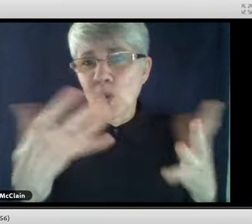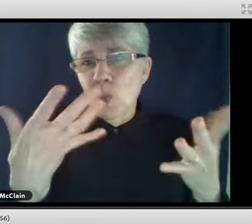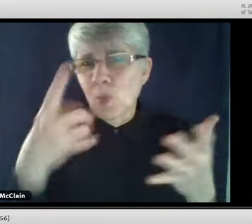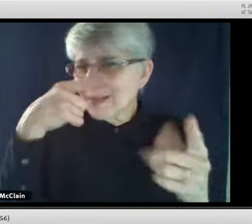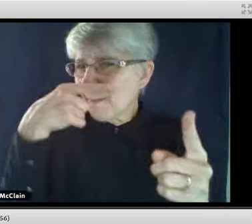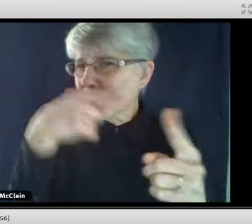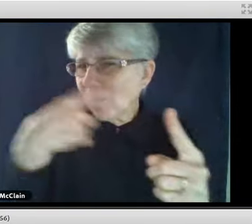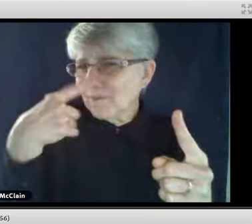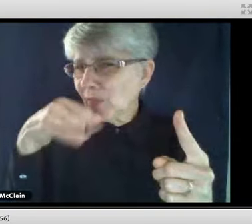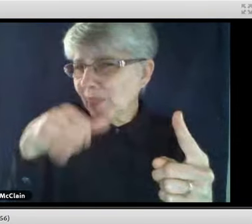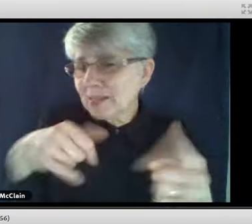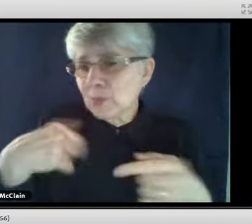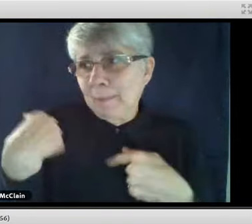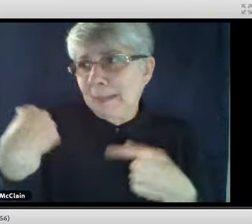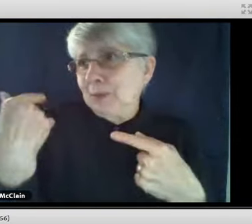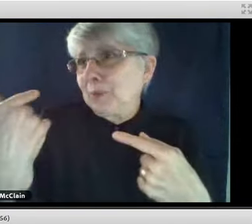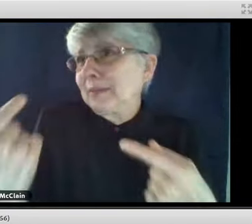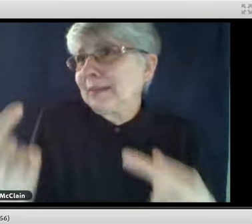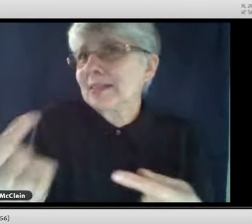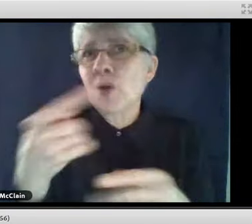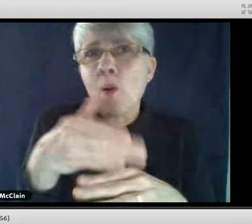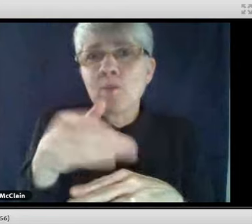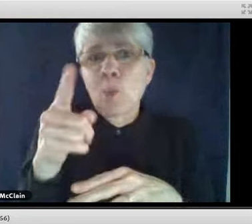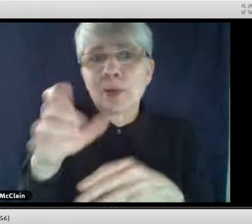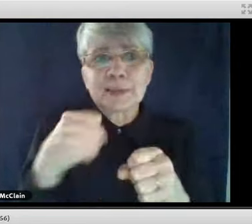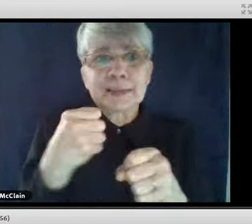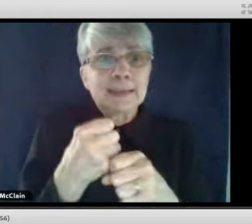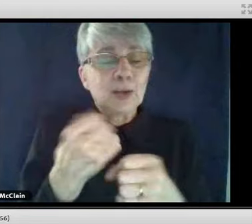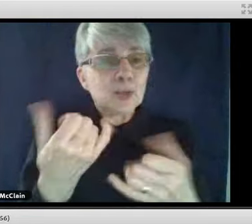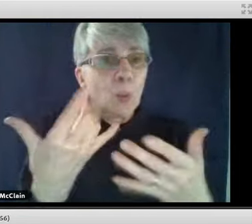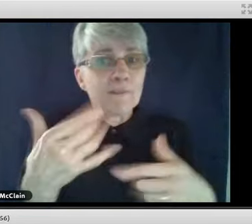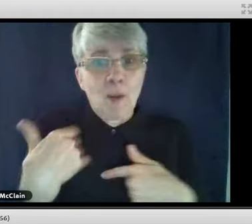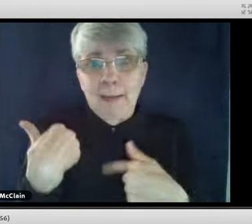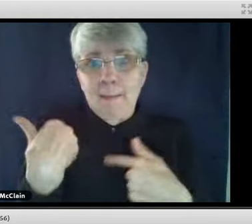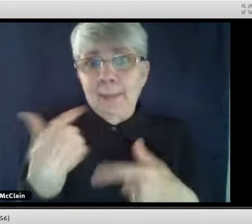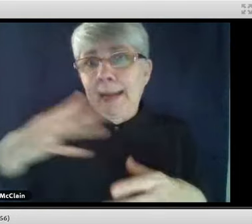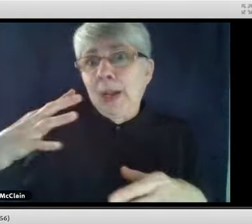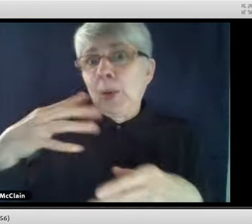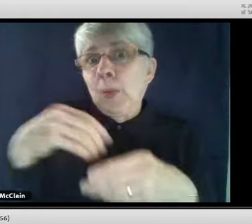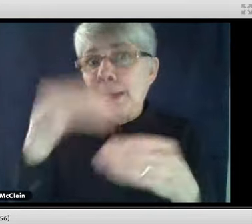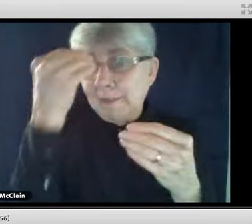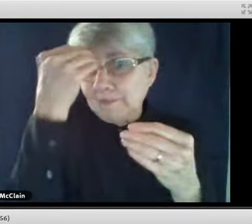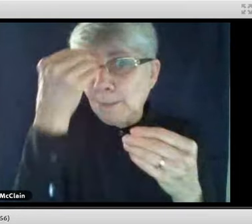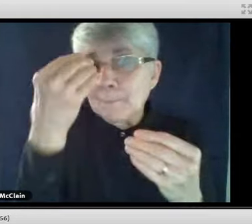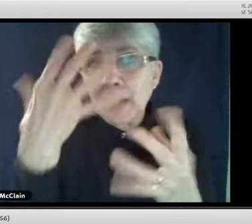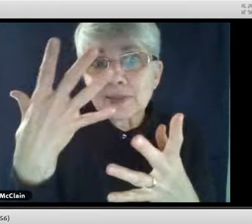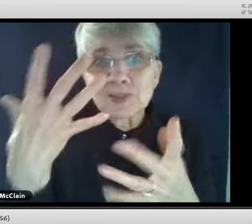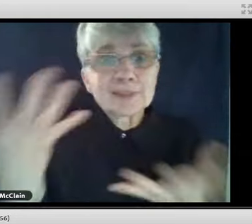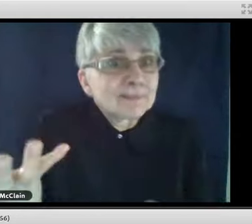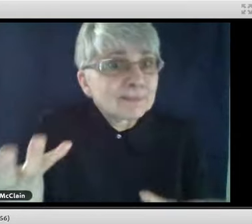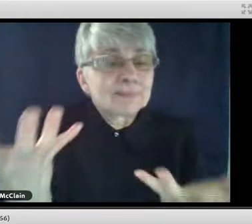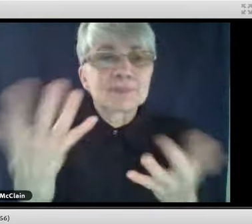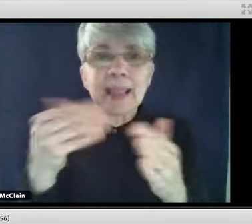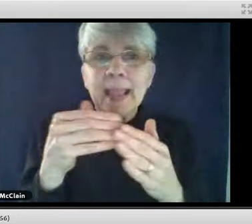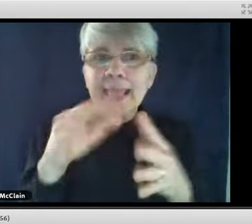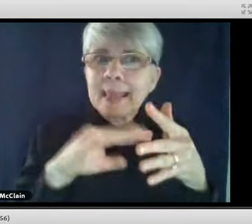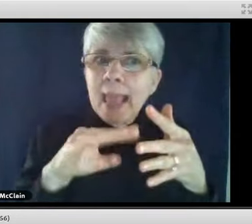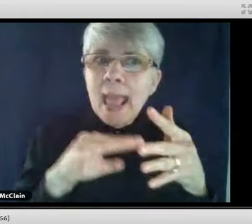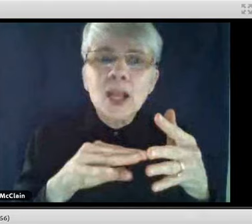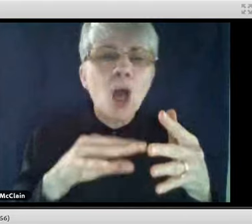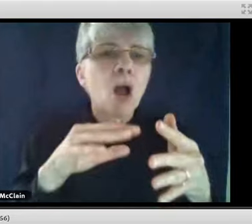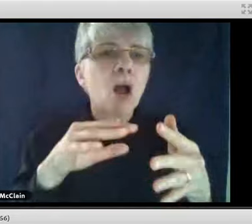point? We've been doing this for over 100 years, right? So we've already been including this information in the catalog for a